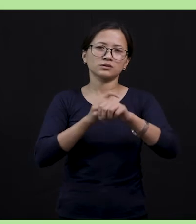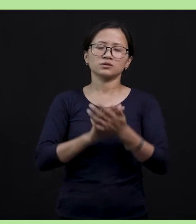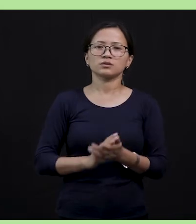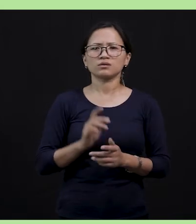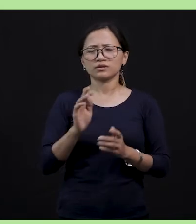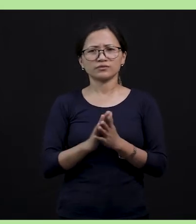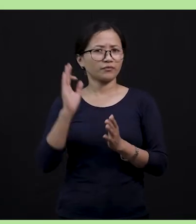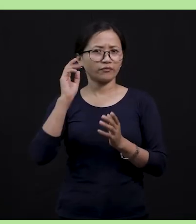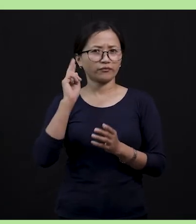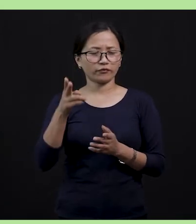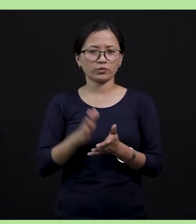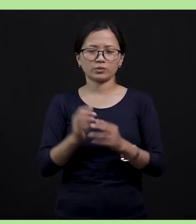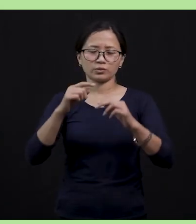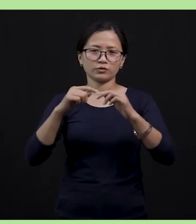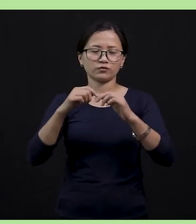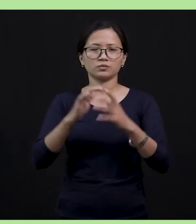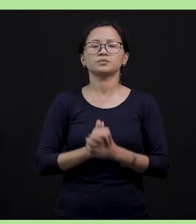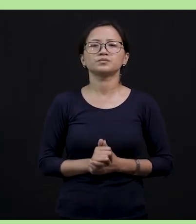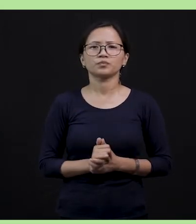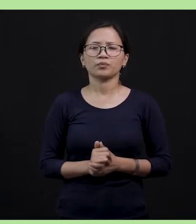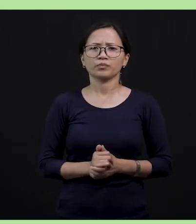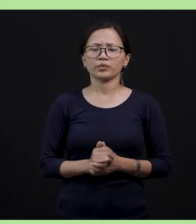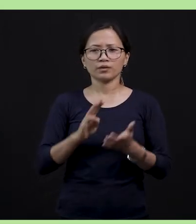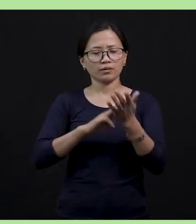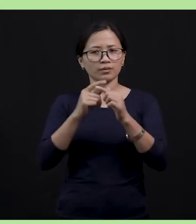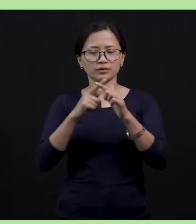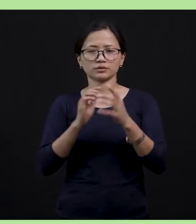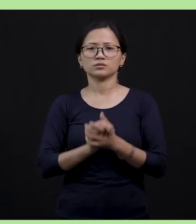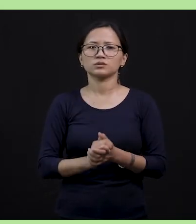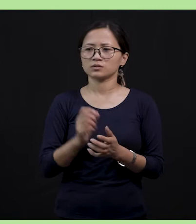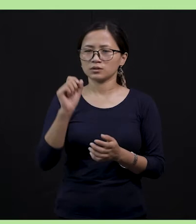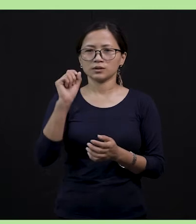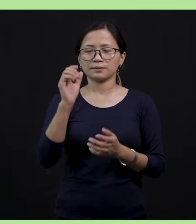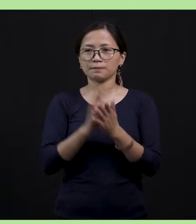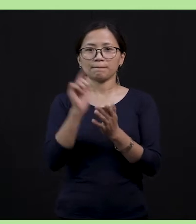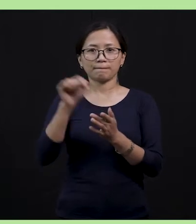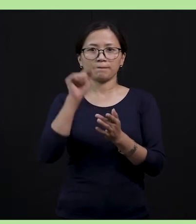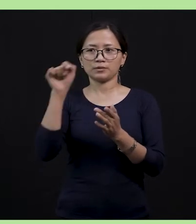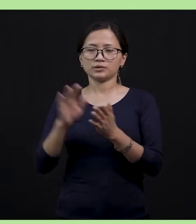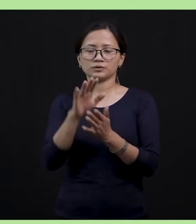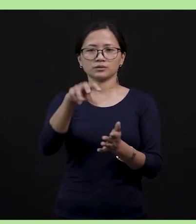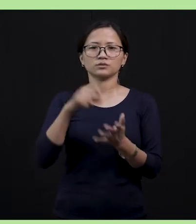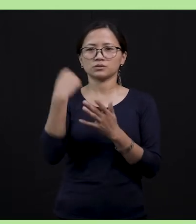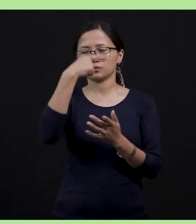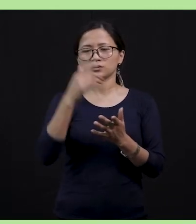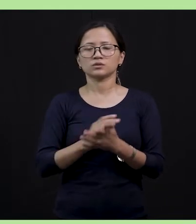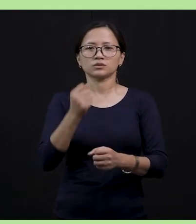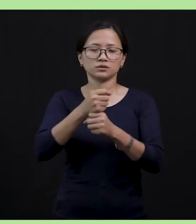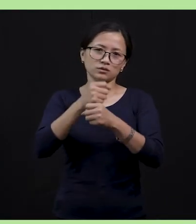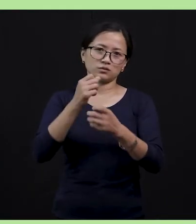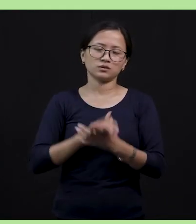popular voice or popular vote, because the maximum votes a person gets is the one who is the